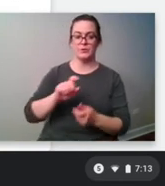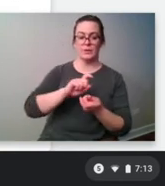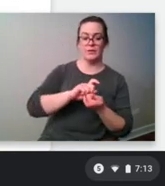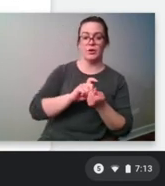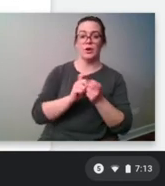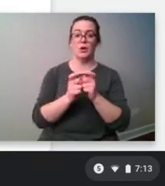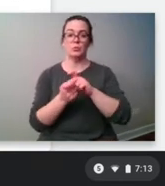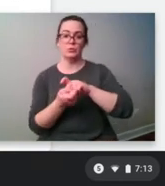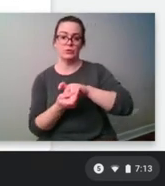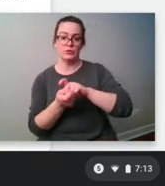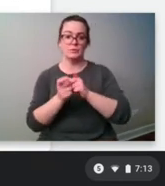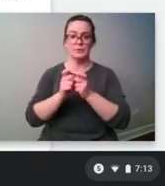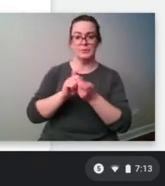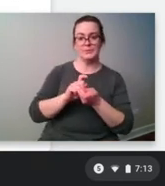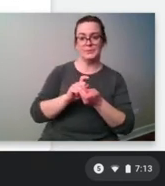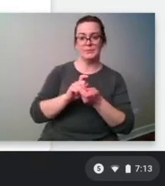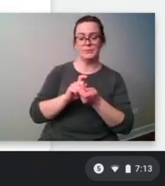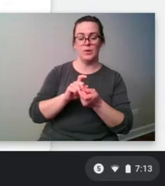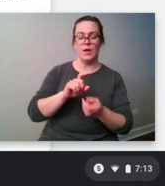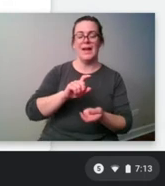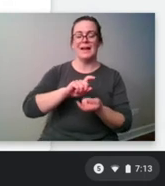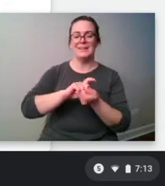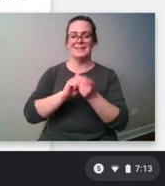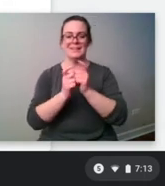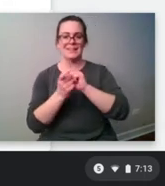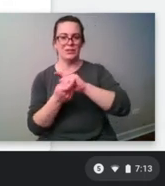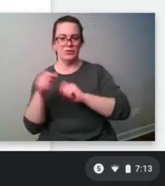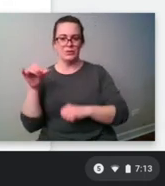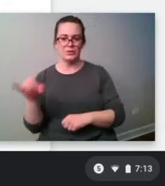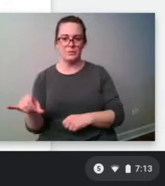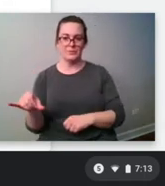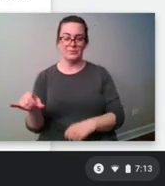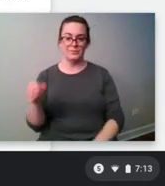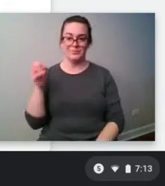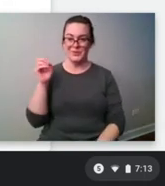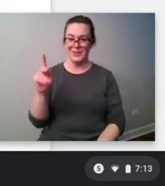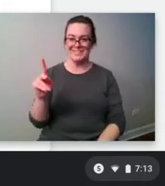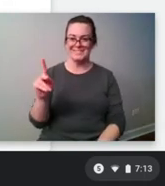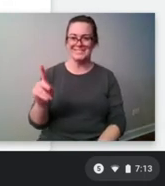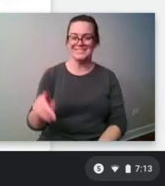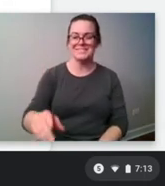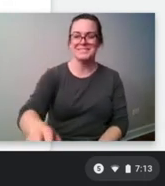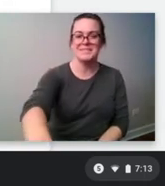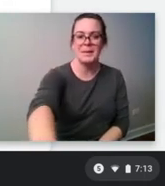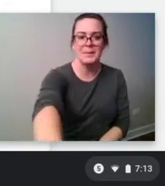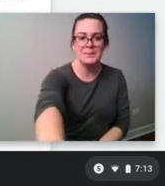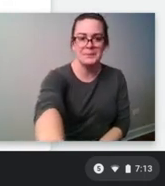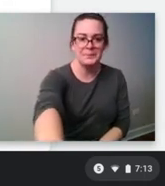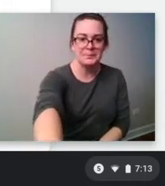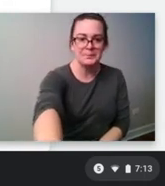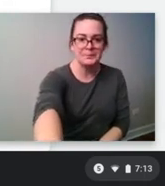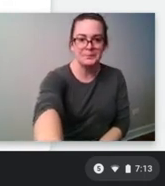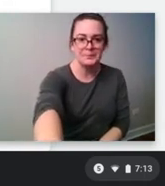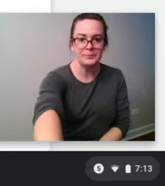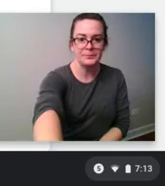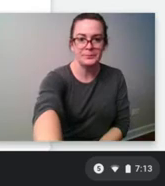irreversible. So we have reversible and irreversible. Okay?